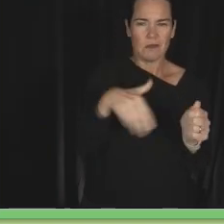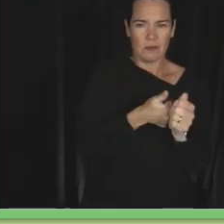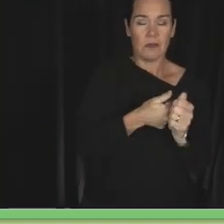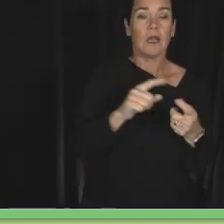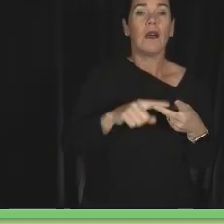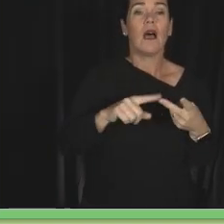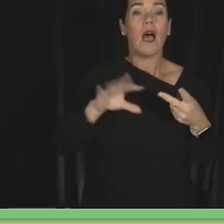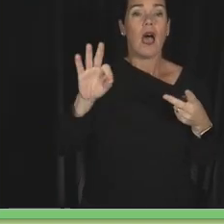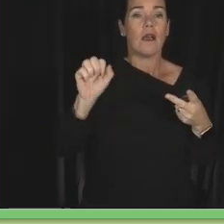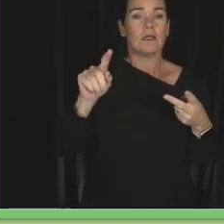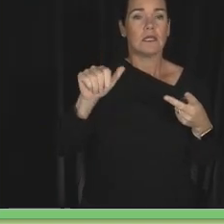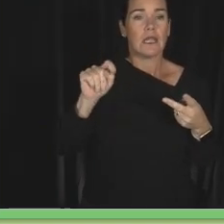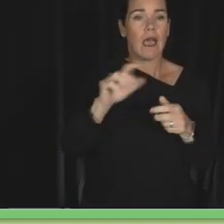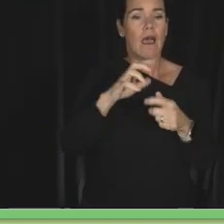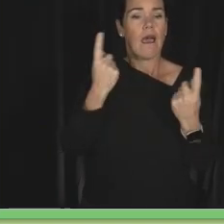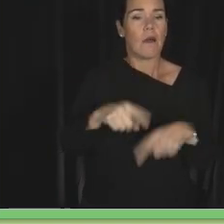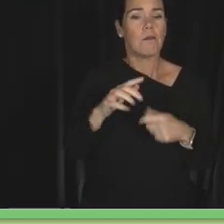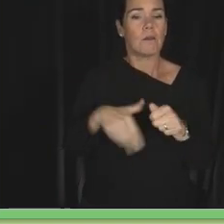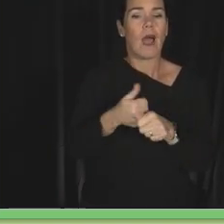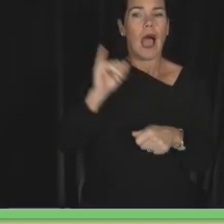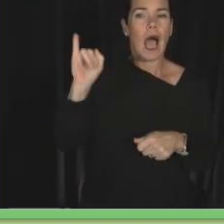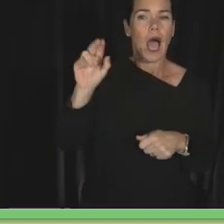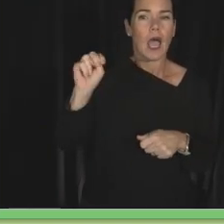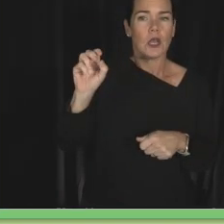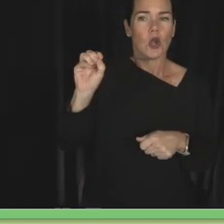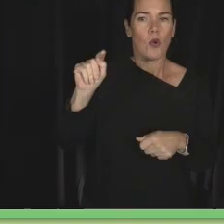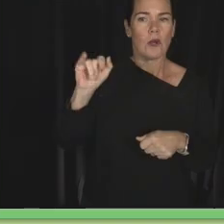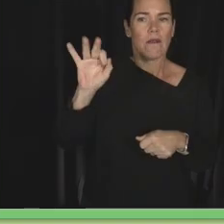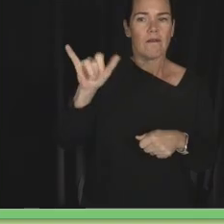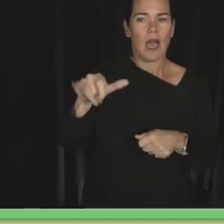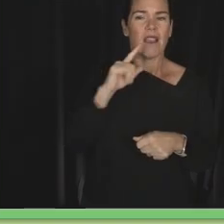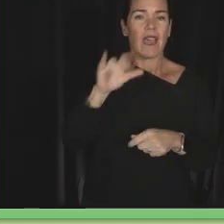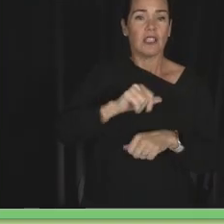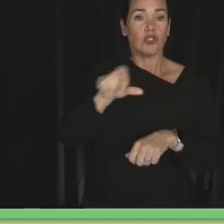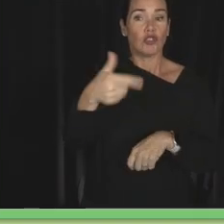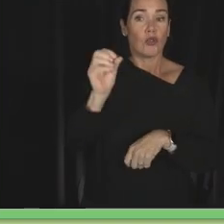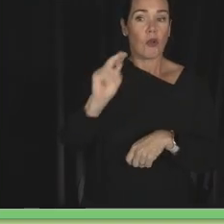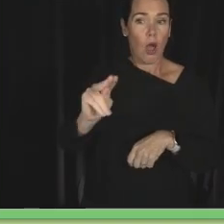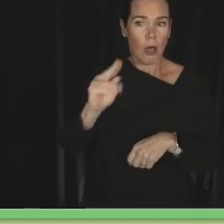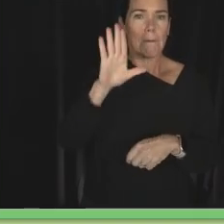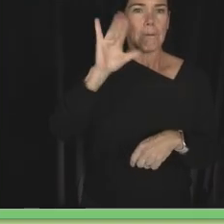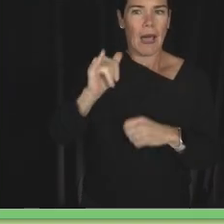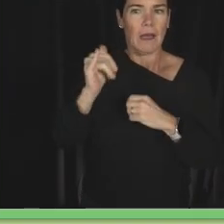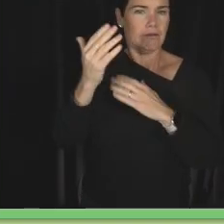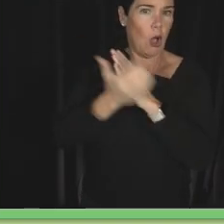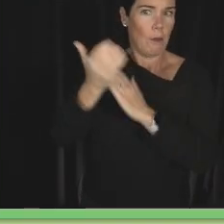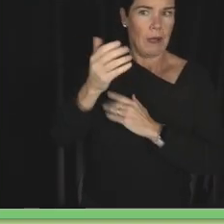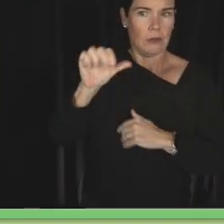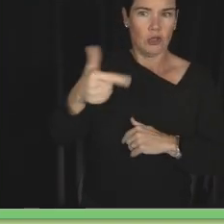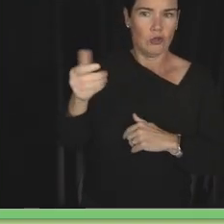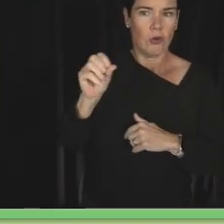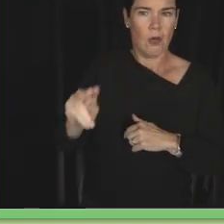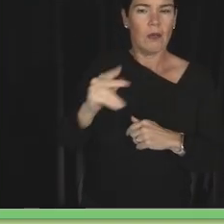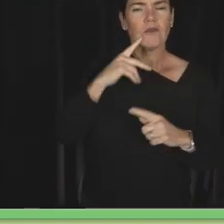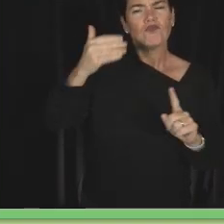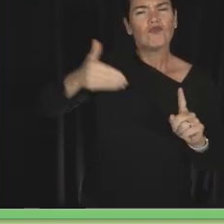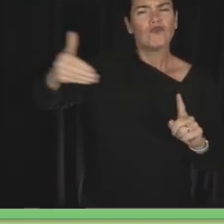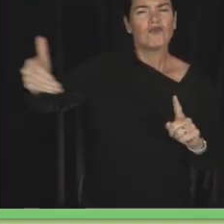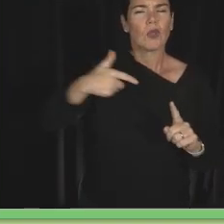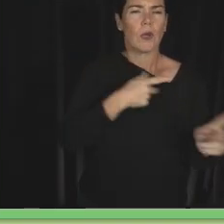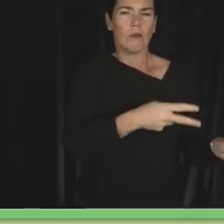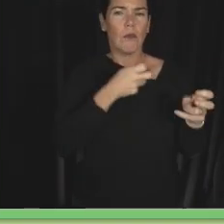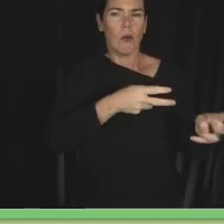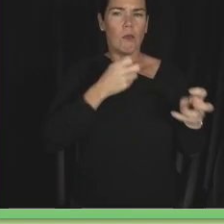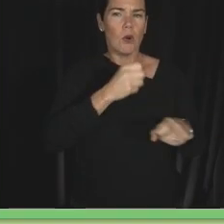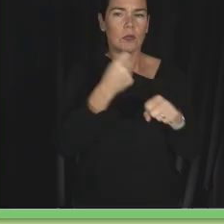will happen is via inotify. It's enabled by default, and it reduces Fluent Bit's need to do that periodic stat-based polling, since the